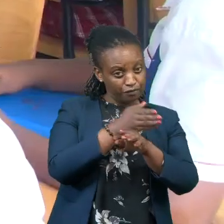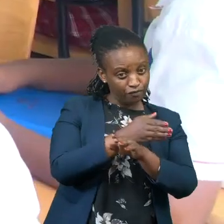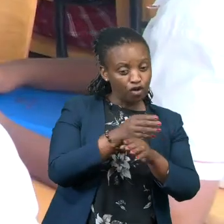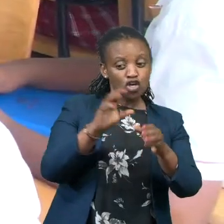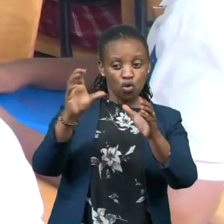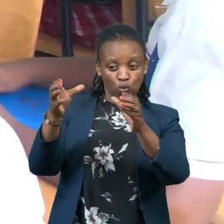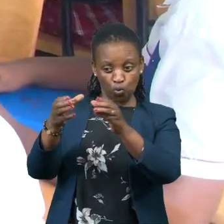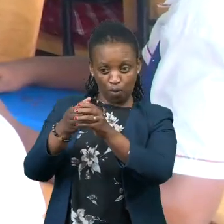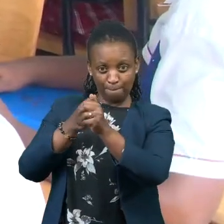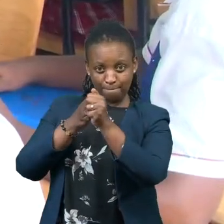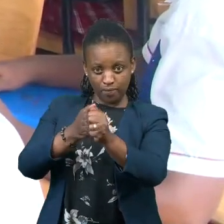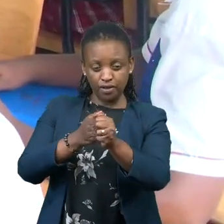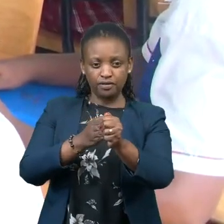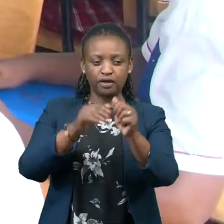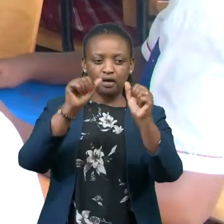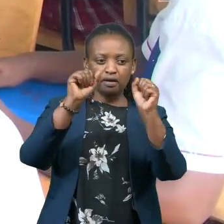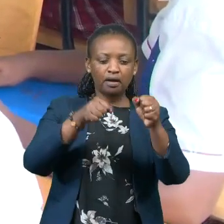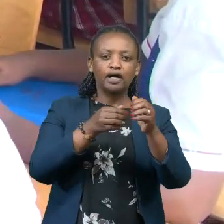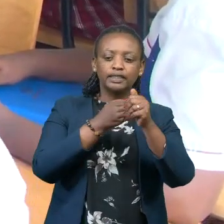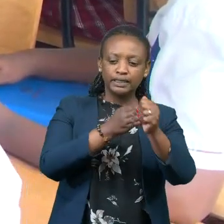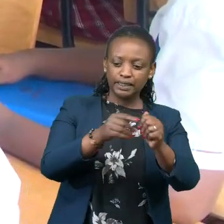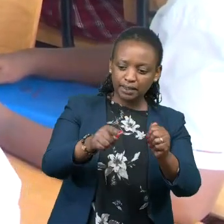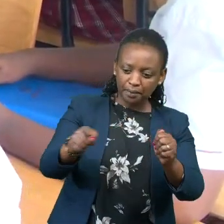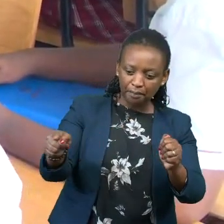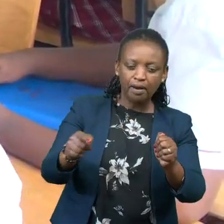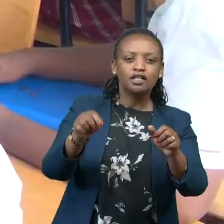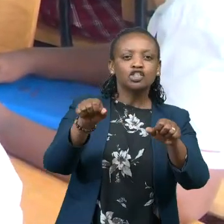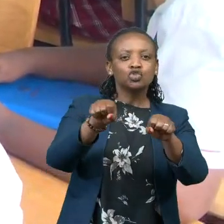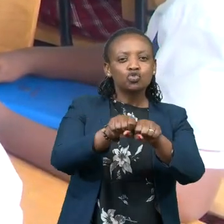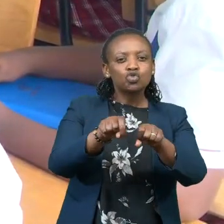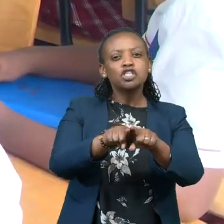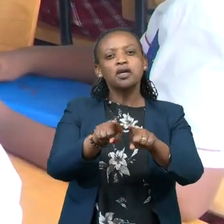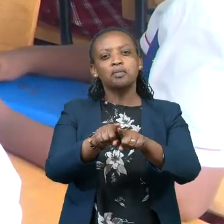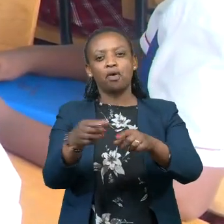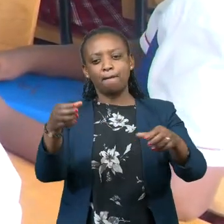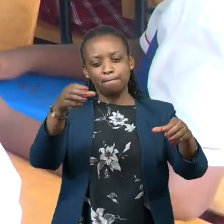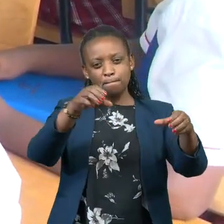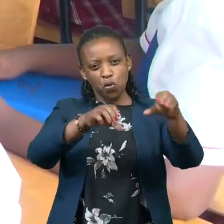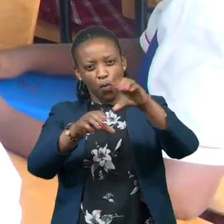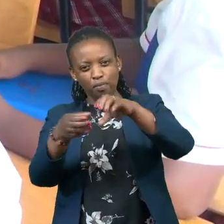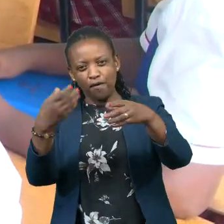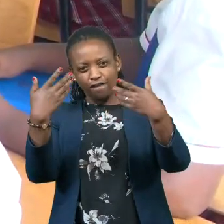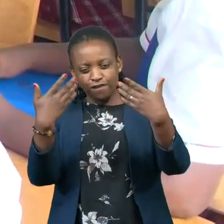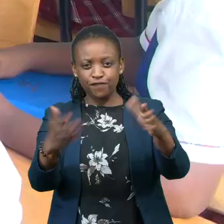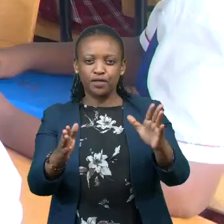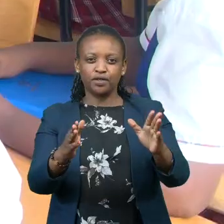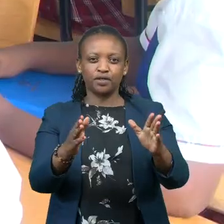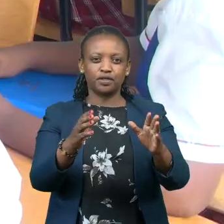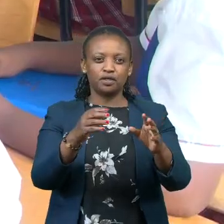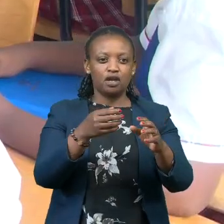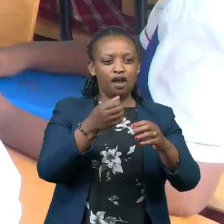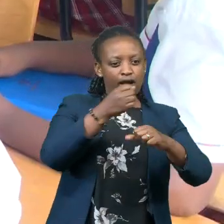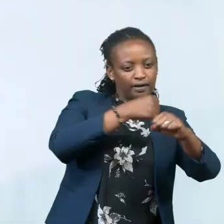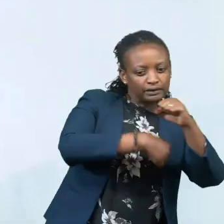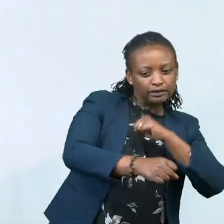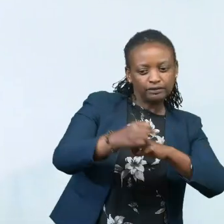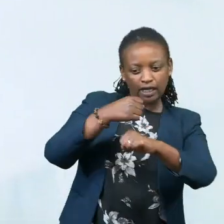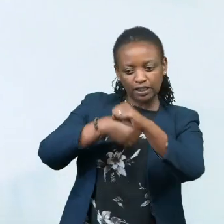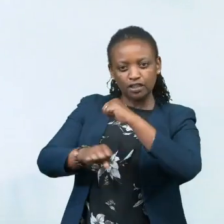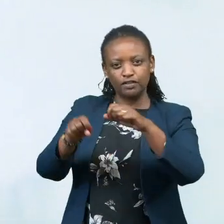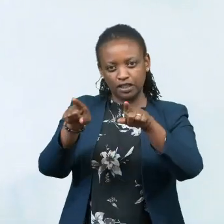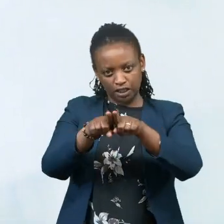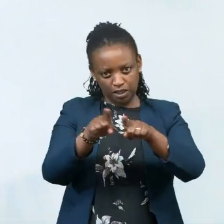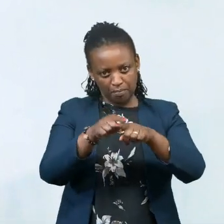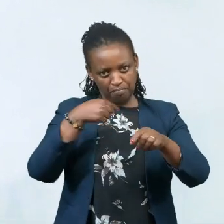it. Then the group leader will have to lead you there. You do the experiment as we are going to an